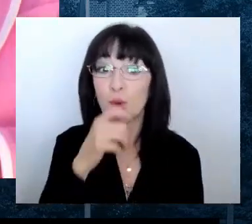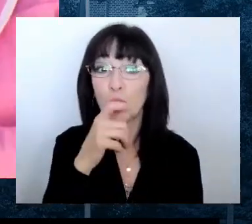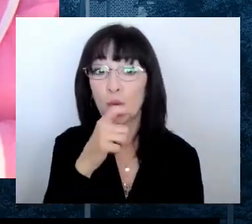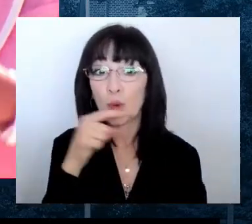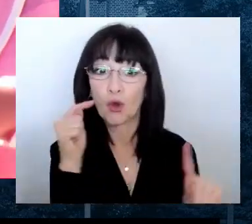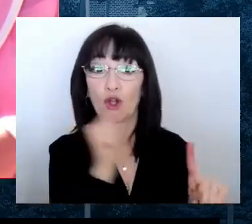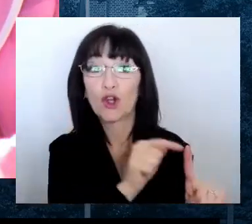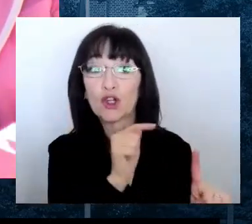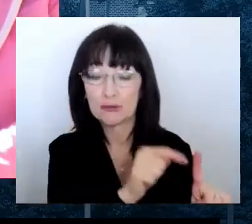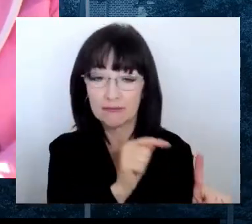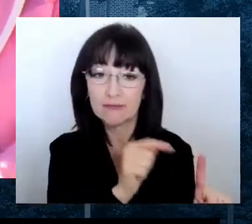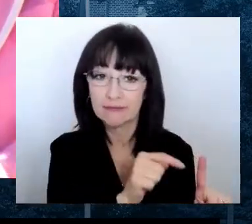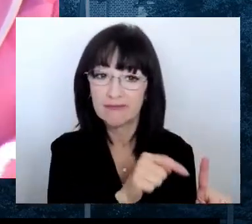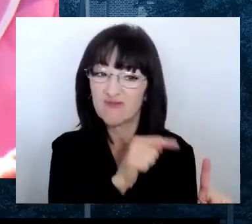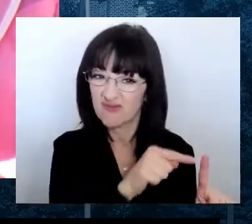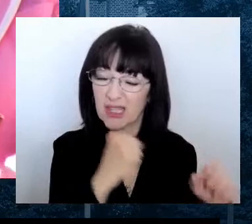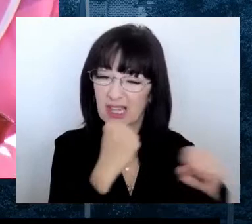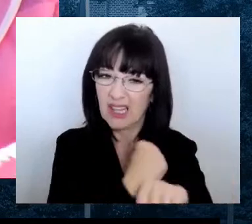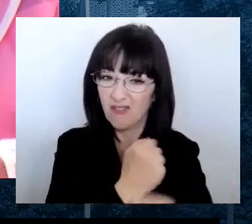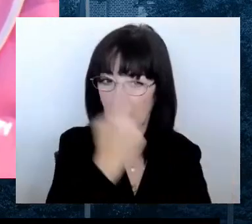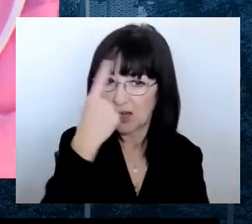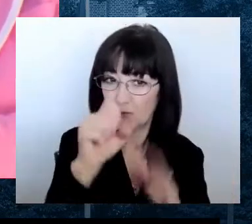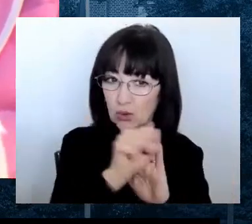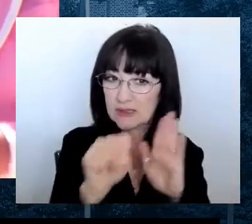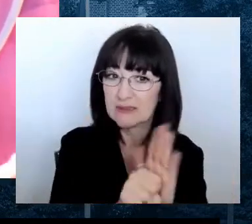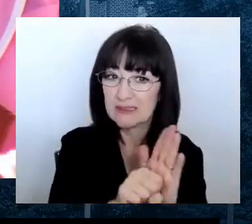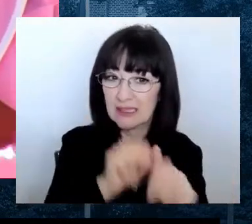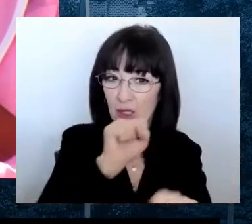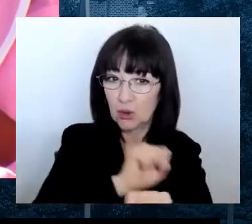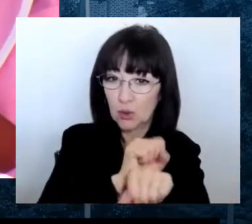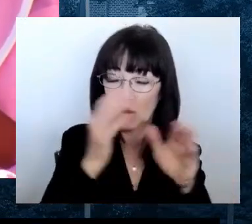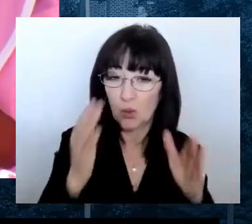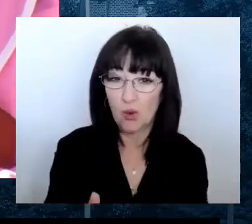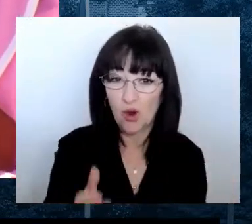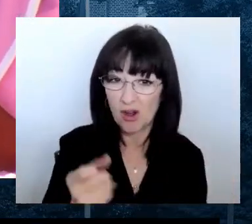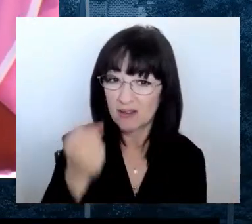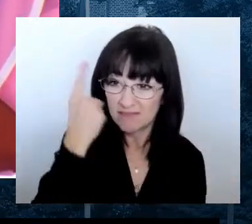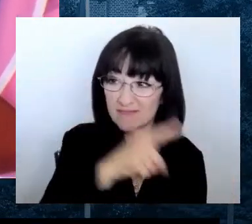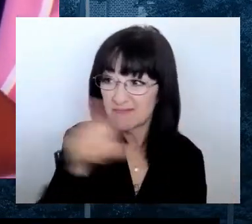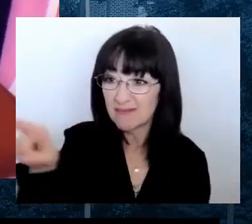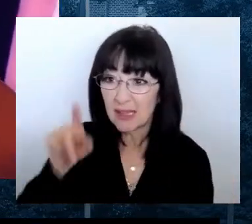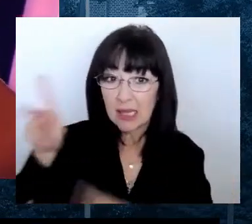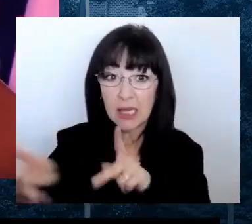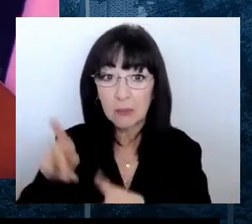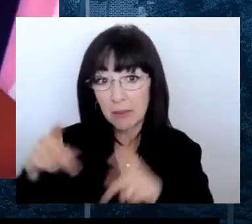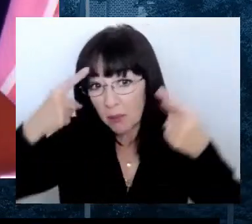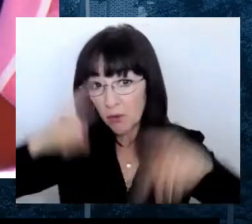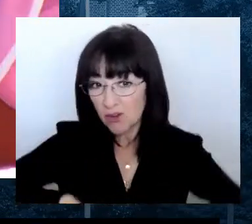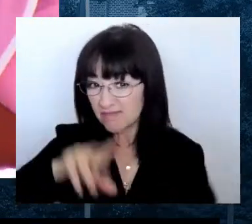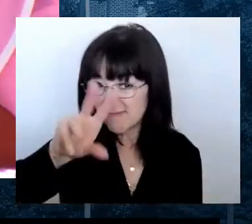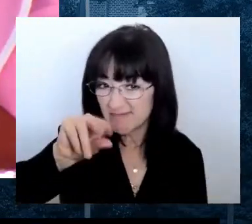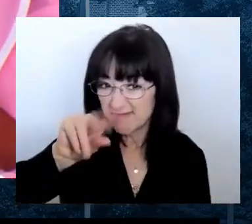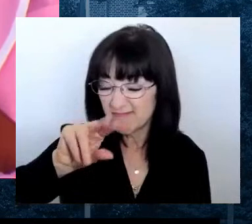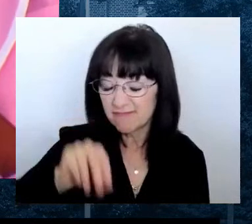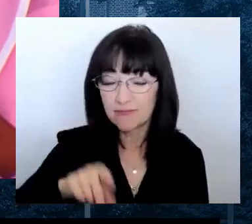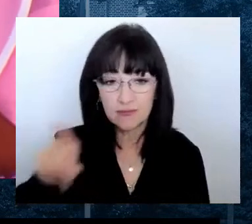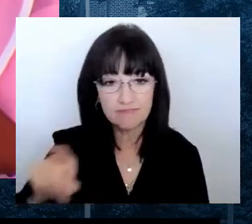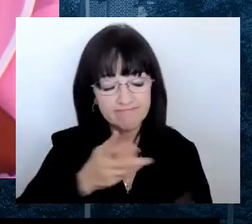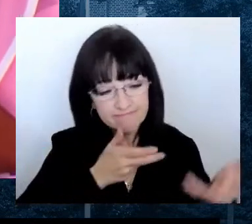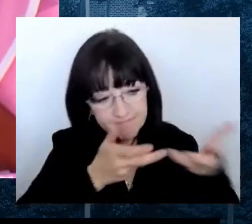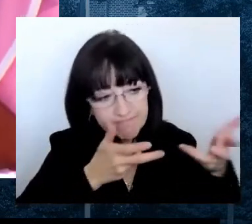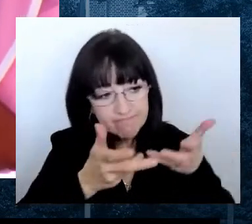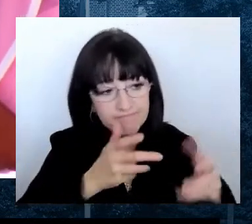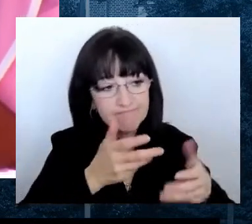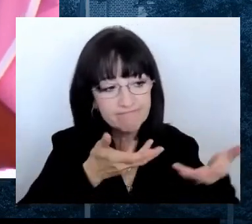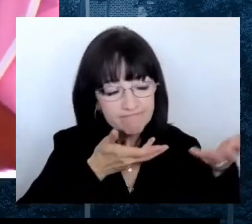when it came out, it wasn't very popular, but she stuck with it, and she worked with the governor's office, and she worked with the governor, and she